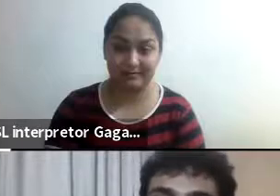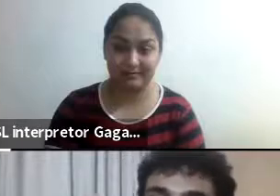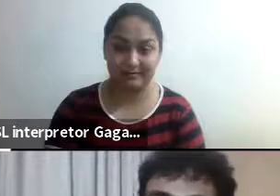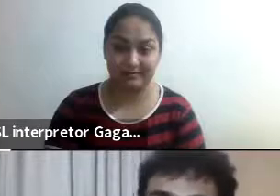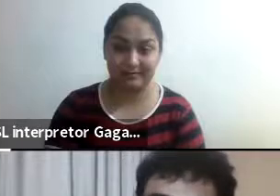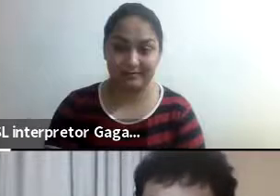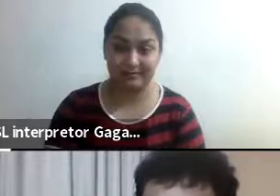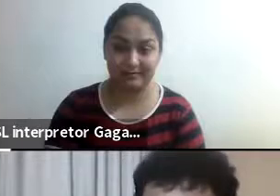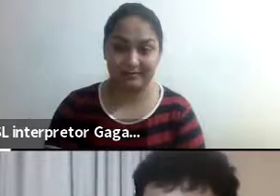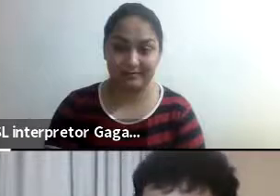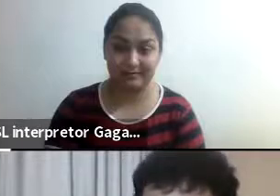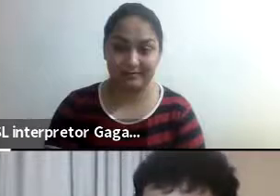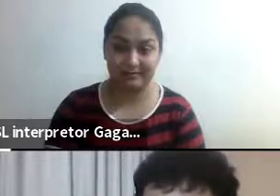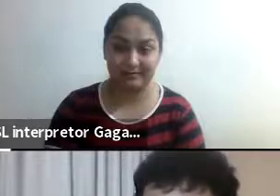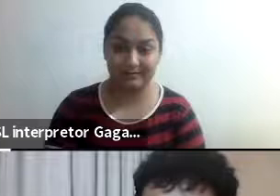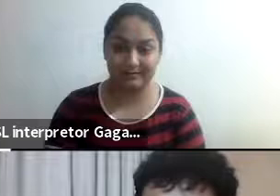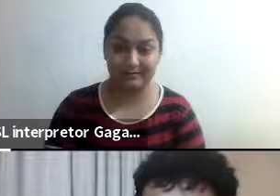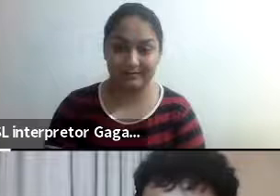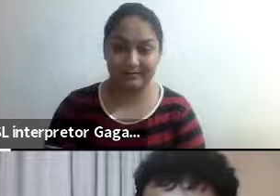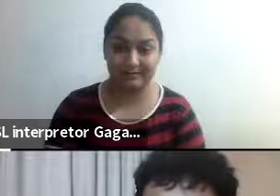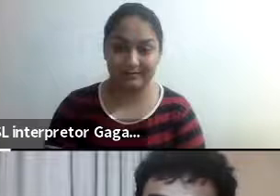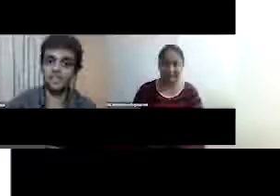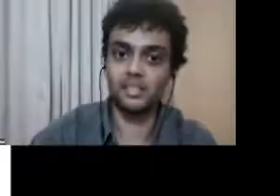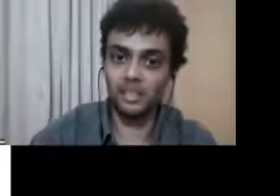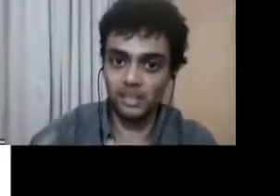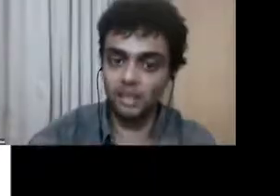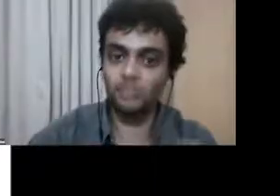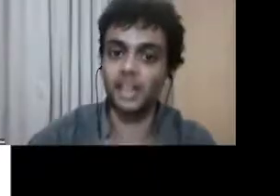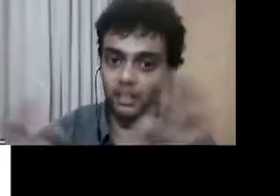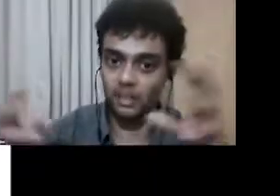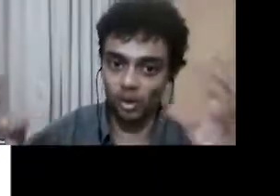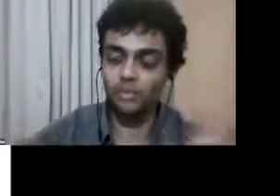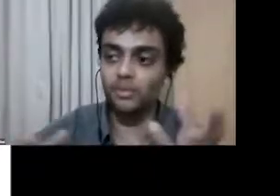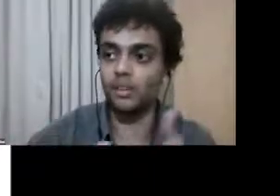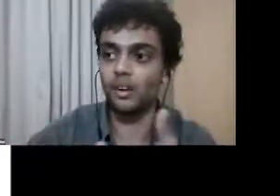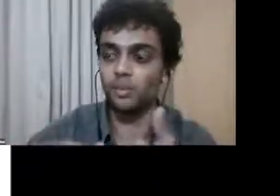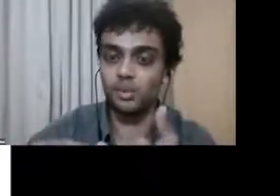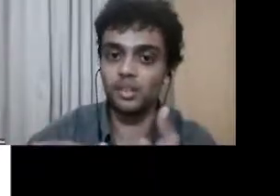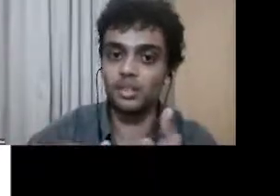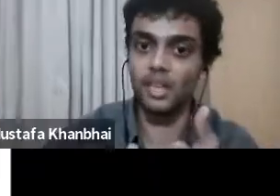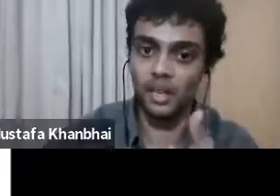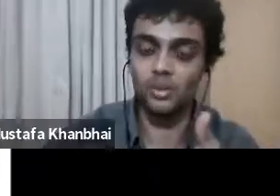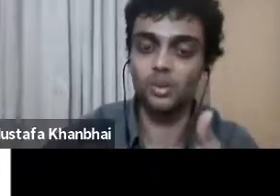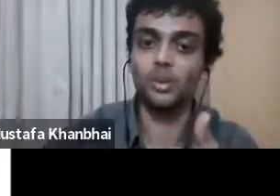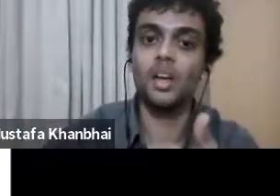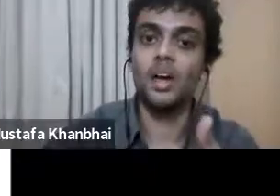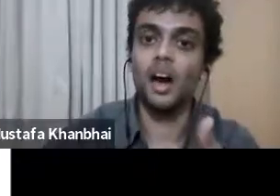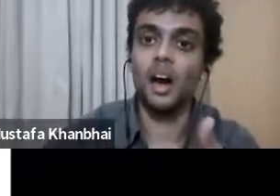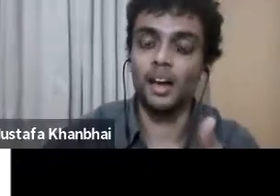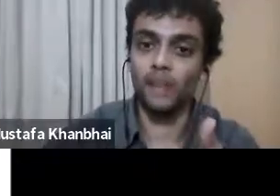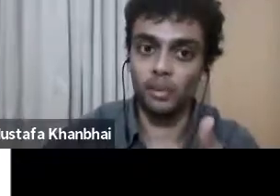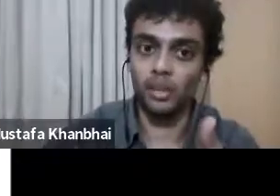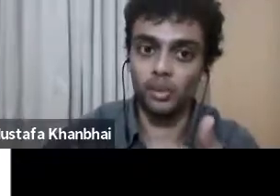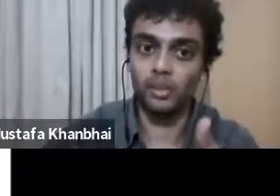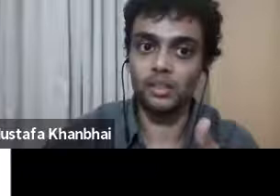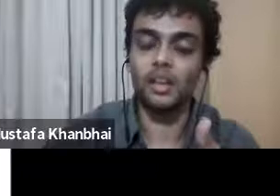how does this change the nature of the museum? And this is something that a lot of museums in India also are